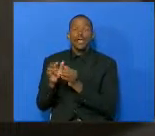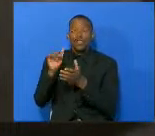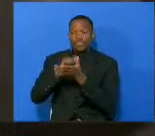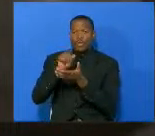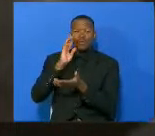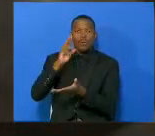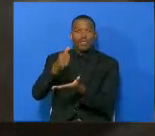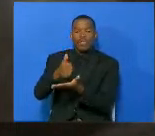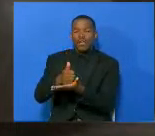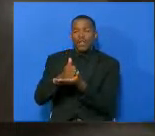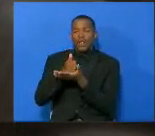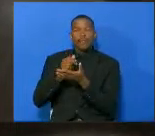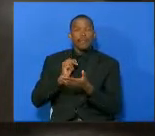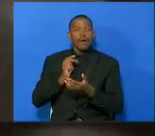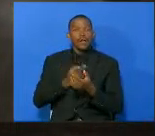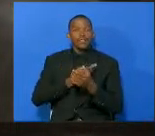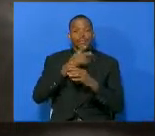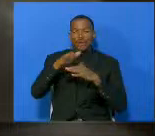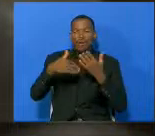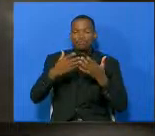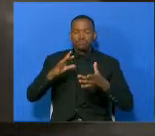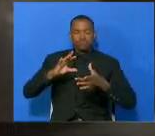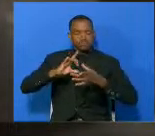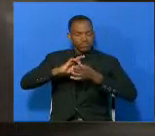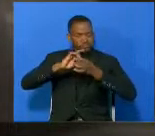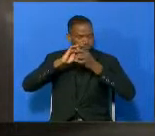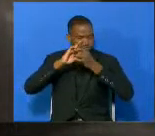help us deepen our cooperation.